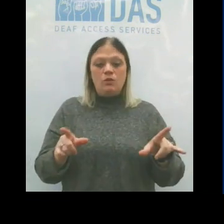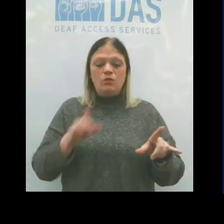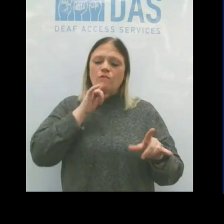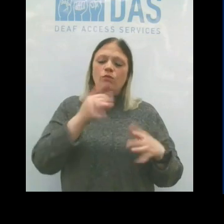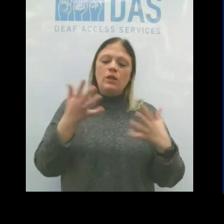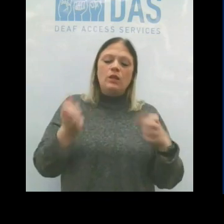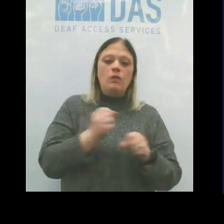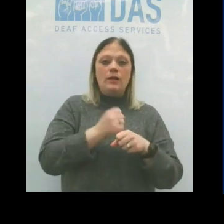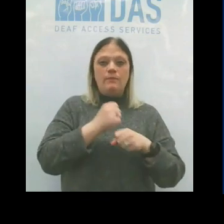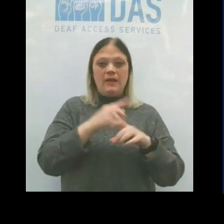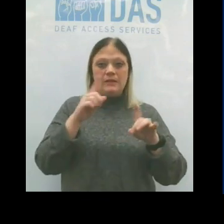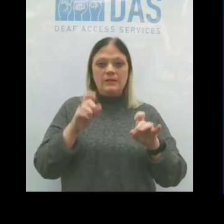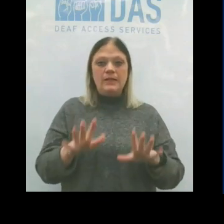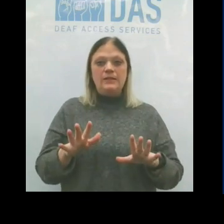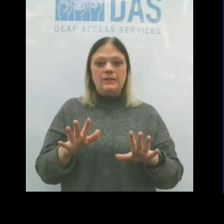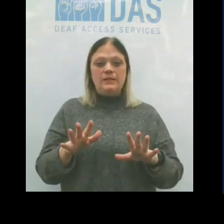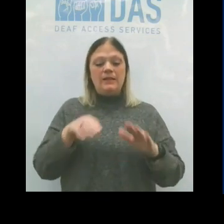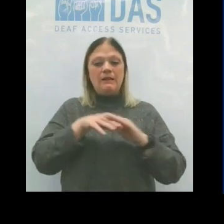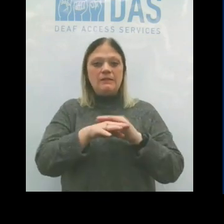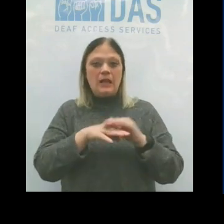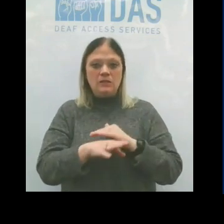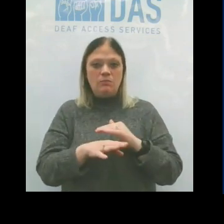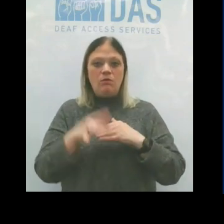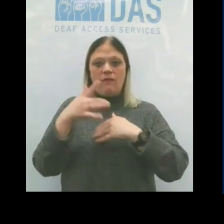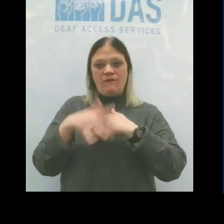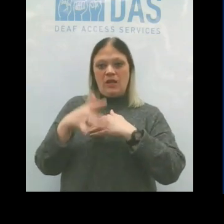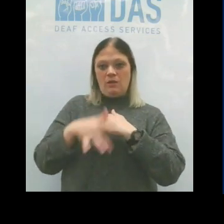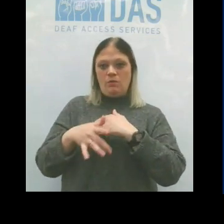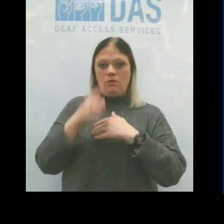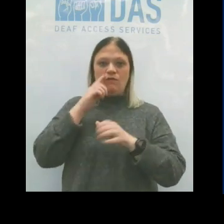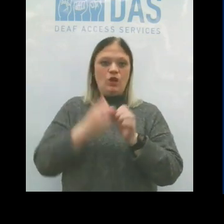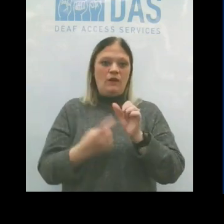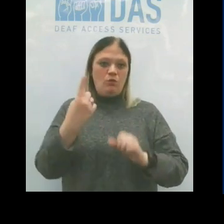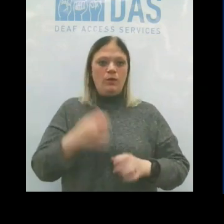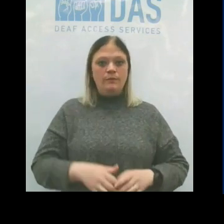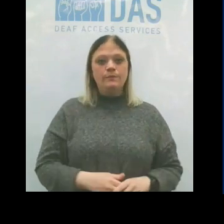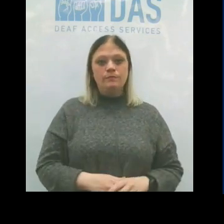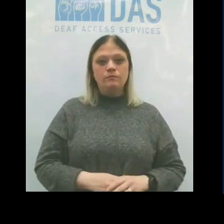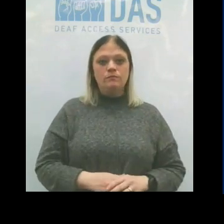want to make testing accessible and available for everyone.